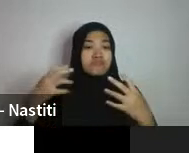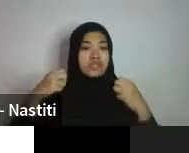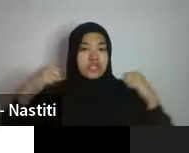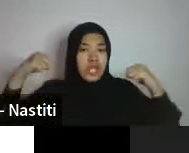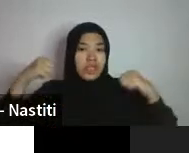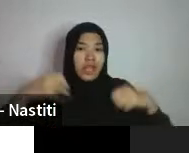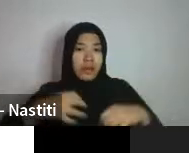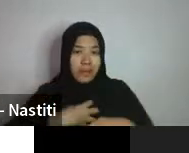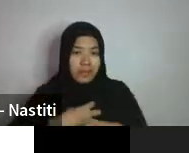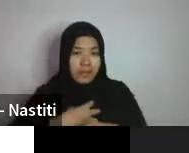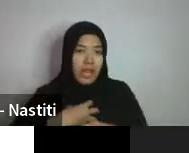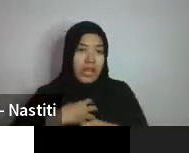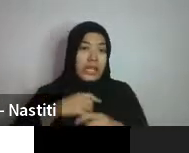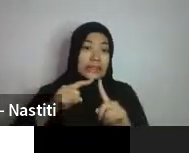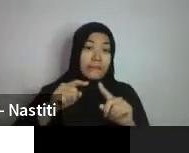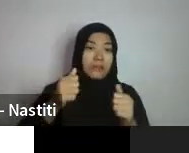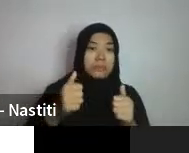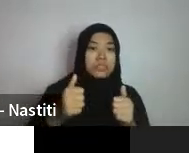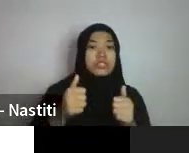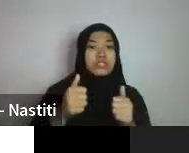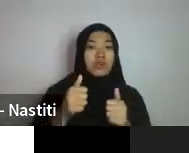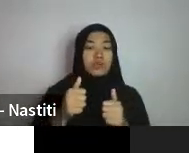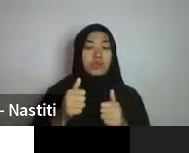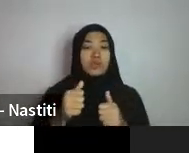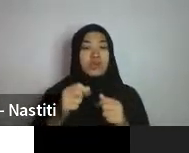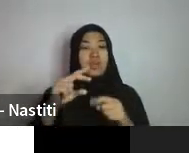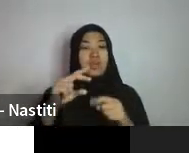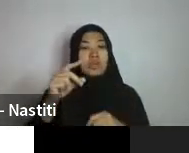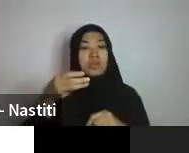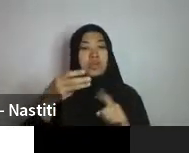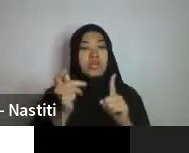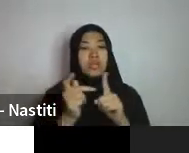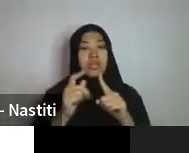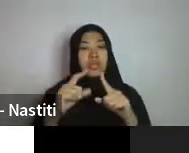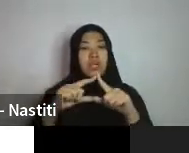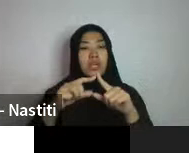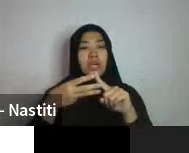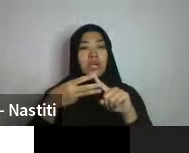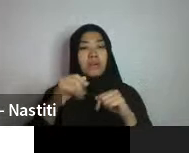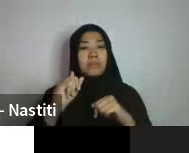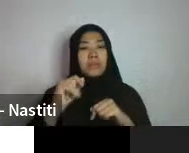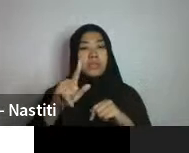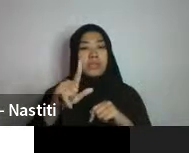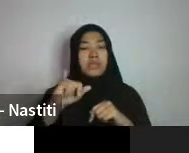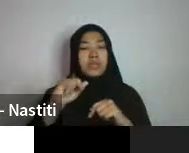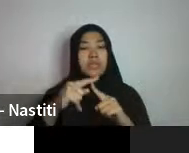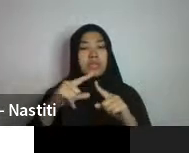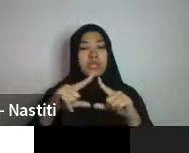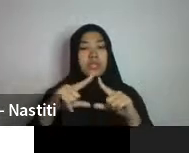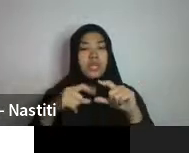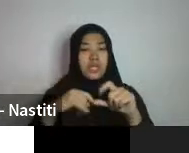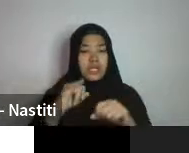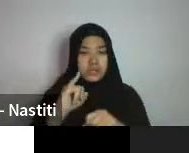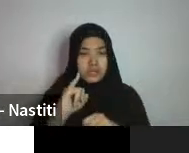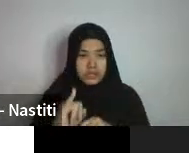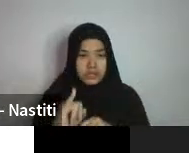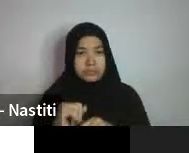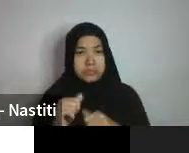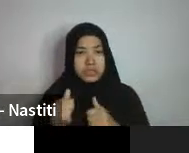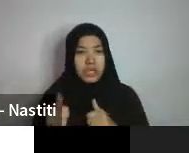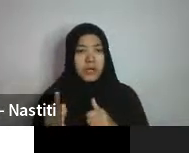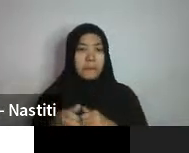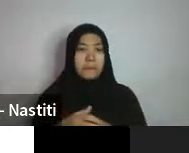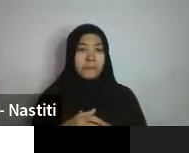ASEAN psychiatry. So still, it was leading in Asia. Kusumanto focused on mental hospitals because he told